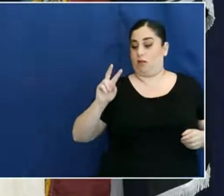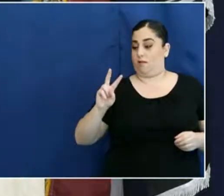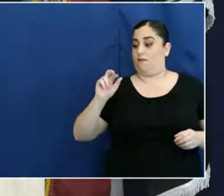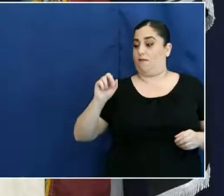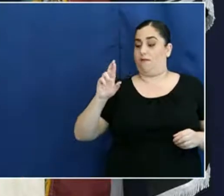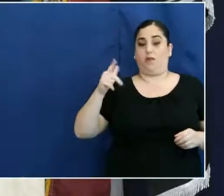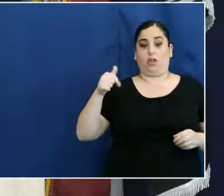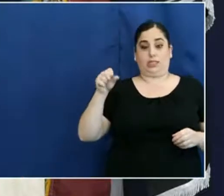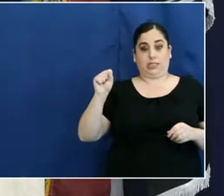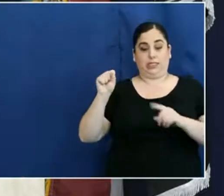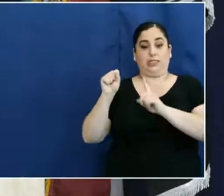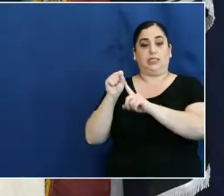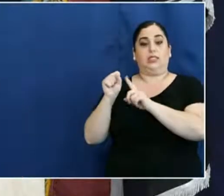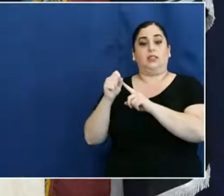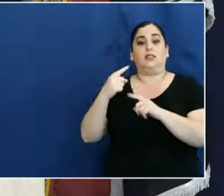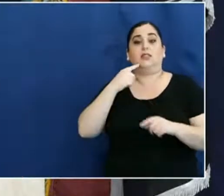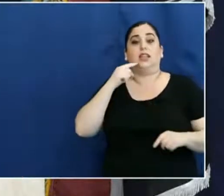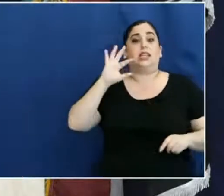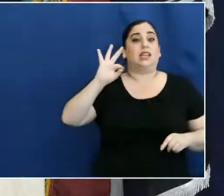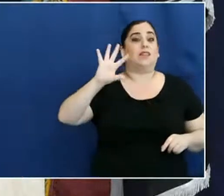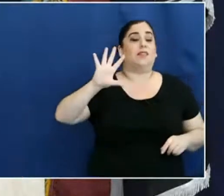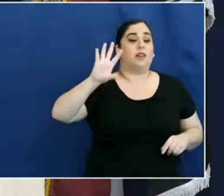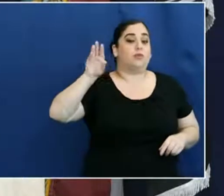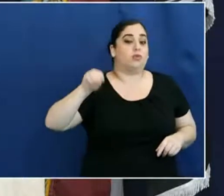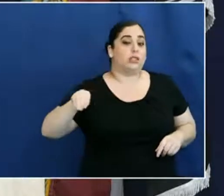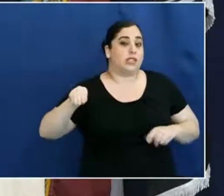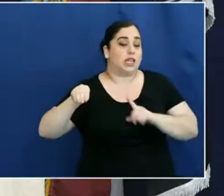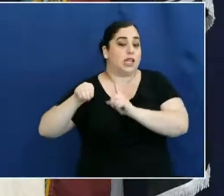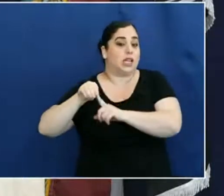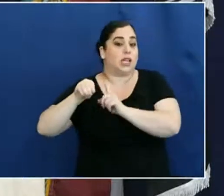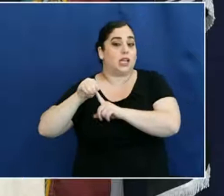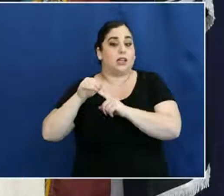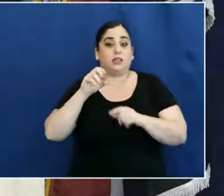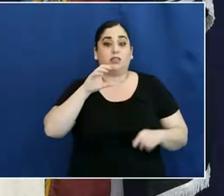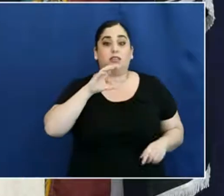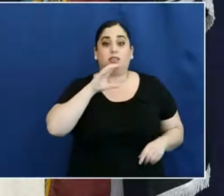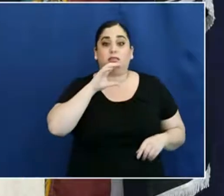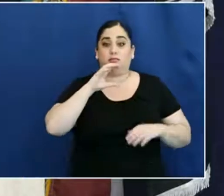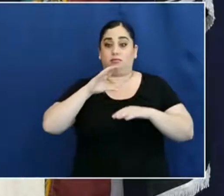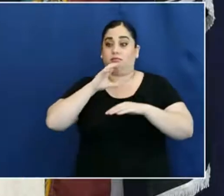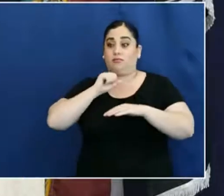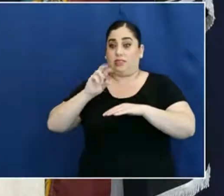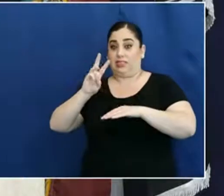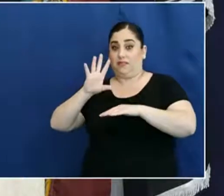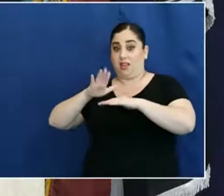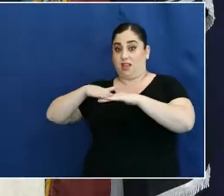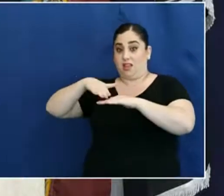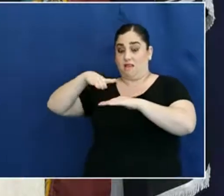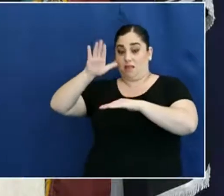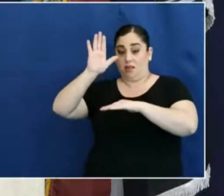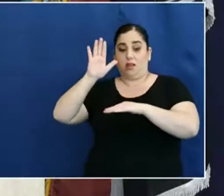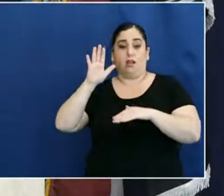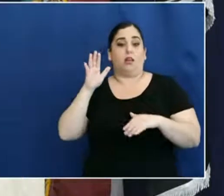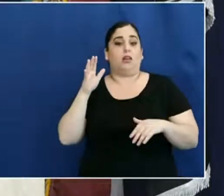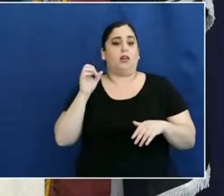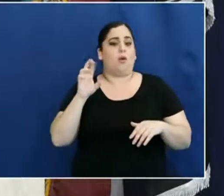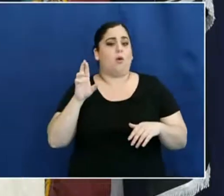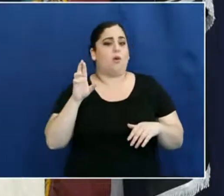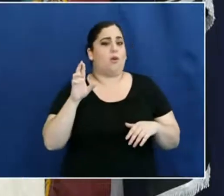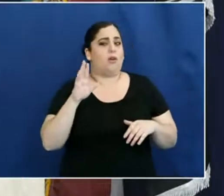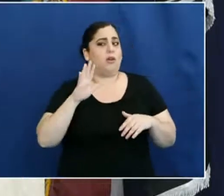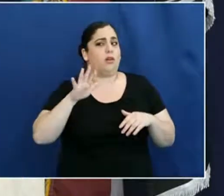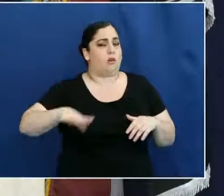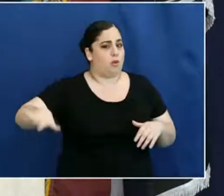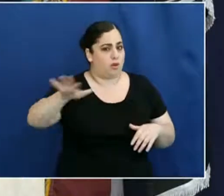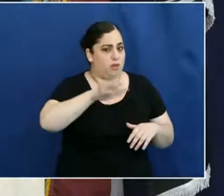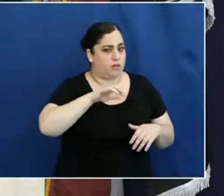dose, or is she talking about county-wide? I know yeah, a couple weeks ago, the South you guys region. mentioned 70. So the county is broken into regions. So it's in our